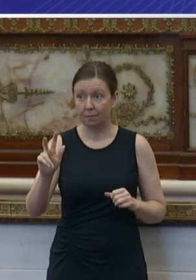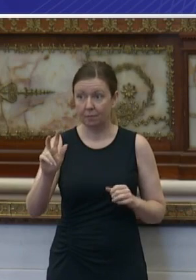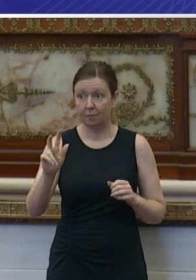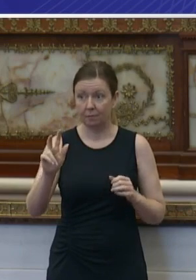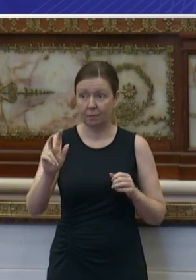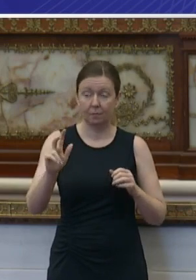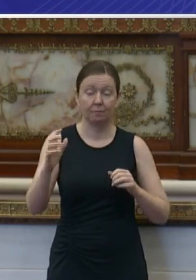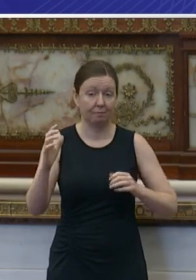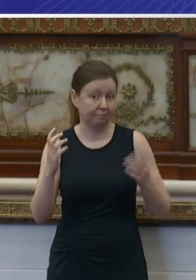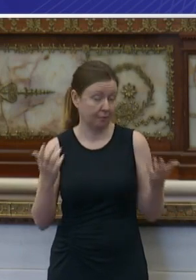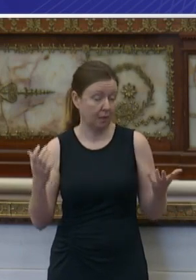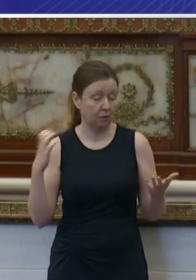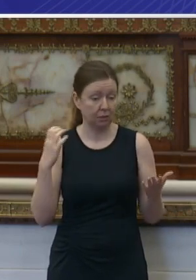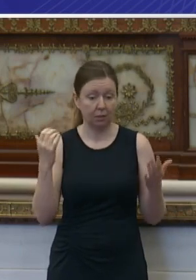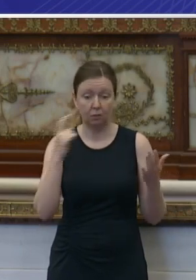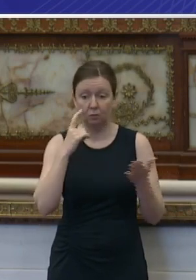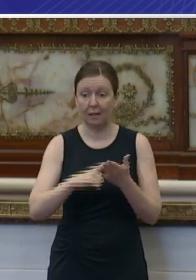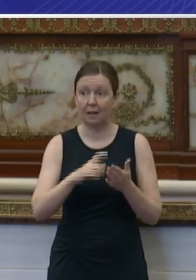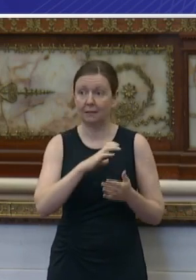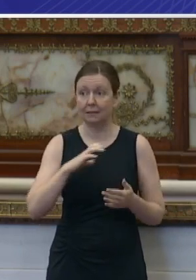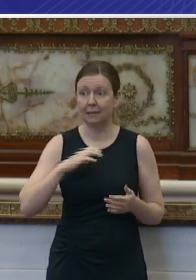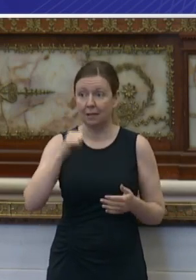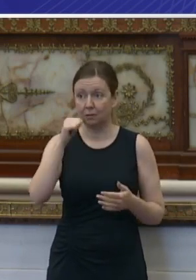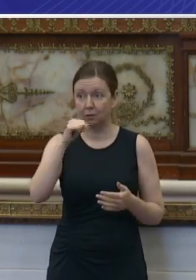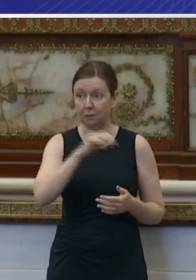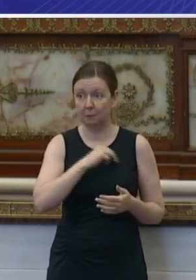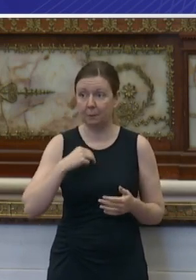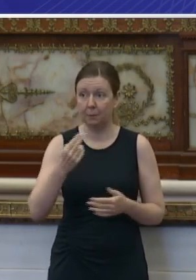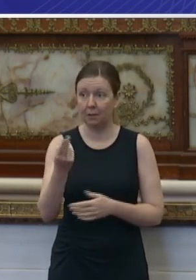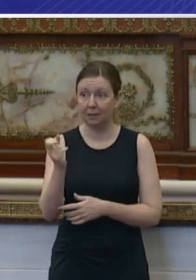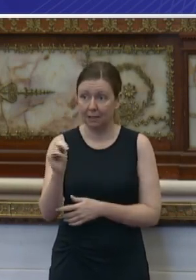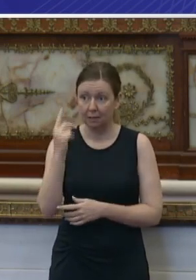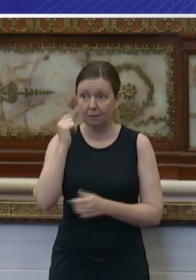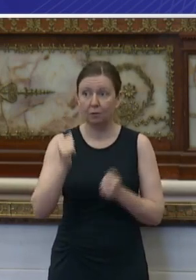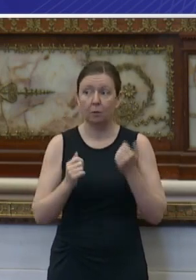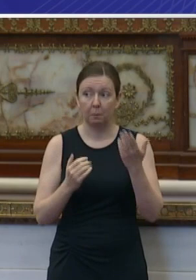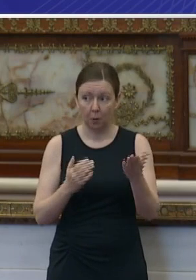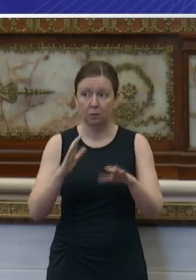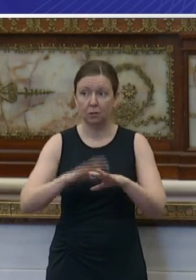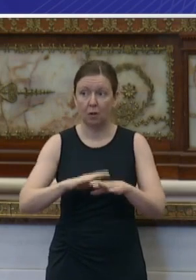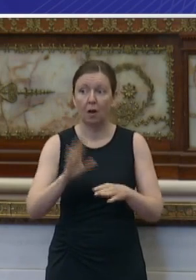The chair now recognizes Councilmember Heenan for a motion on Bill number